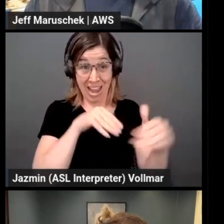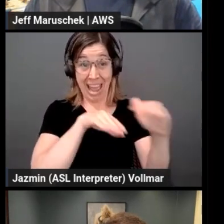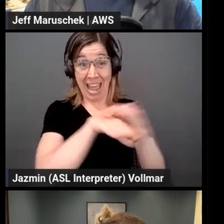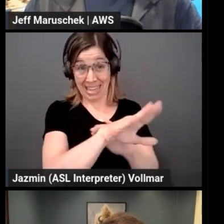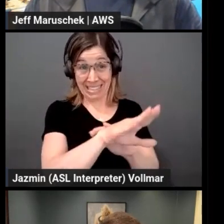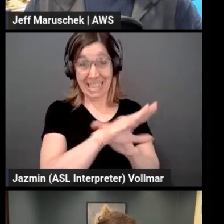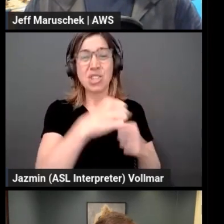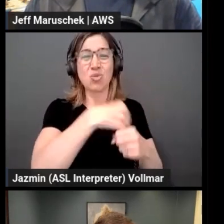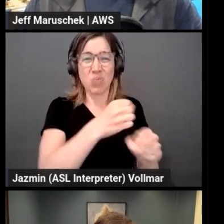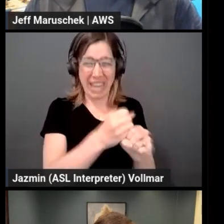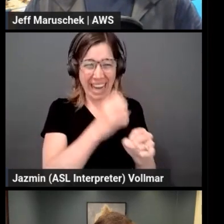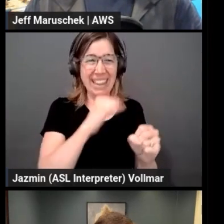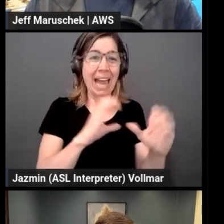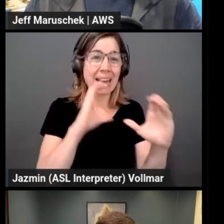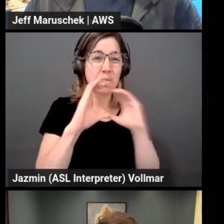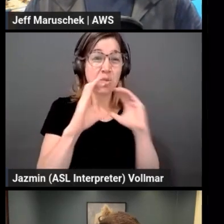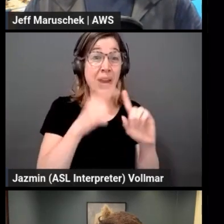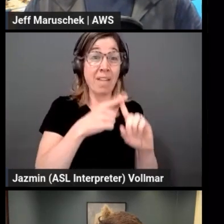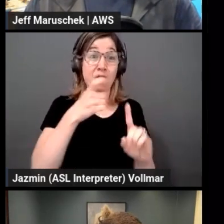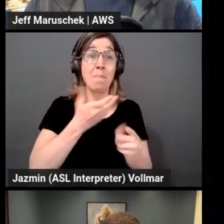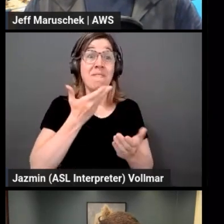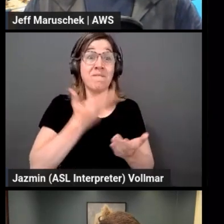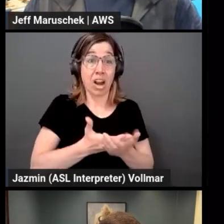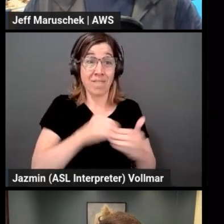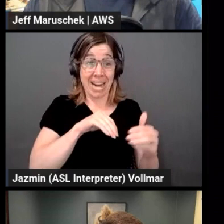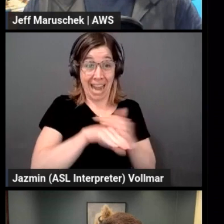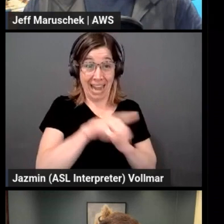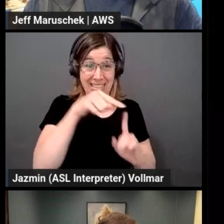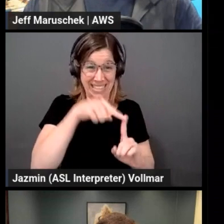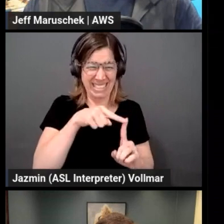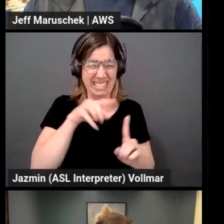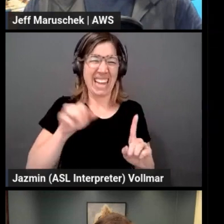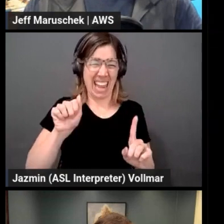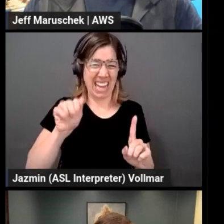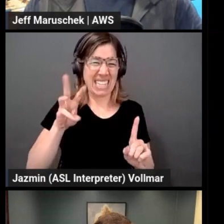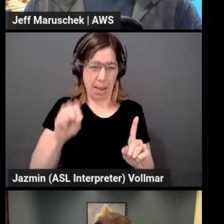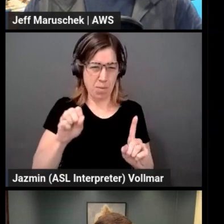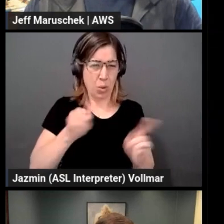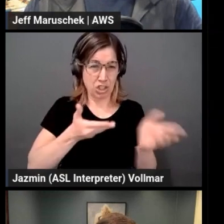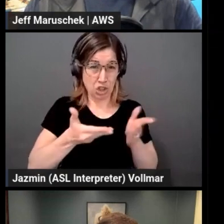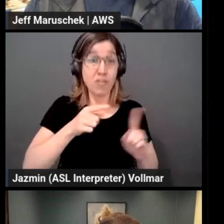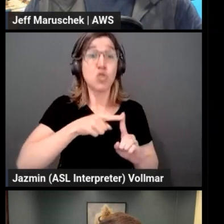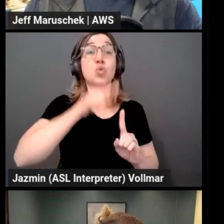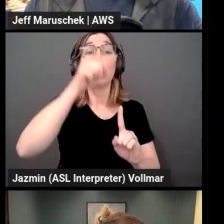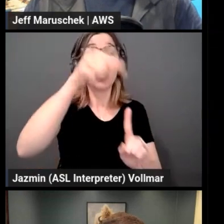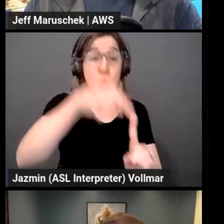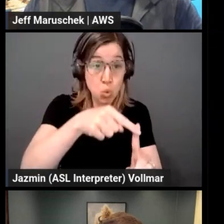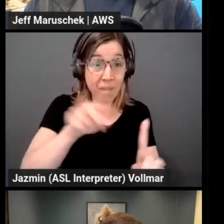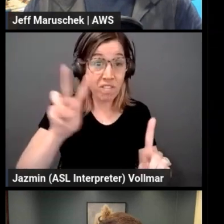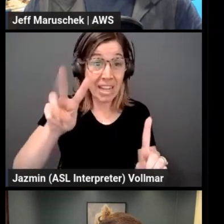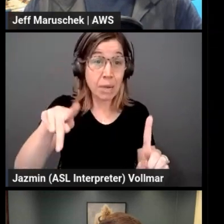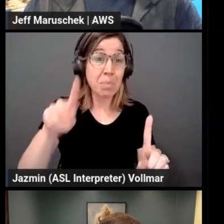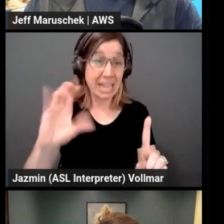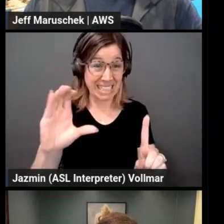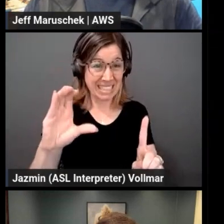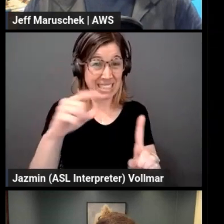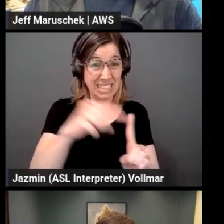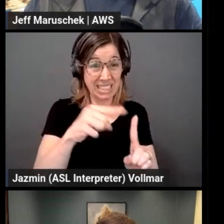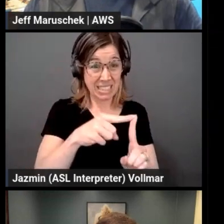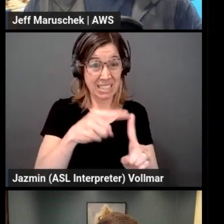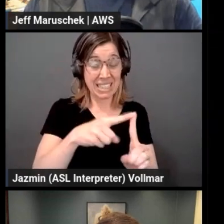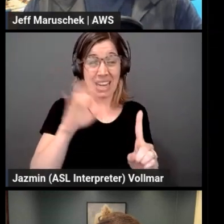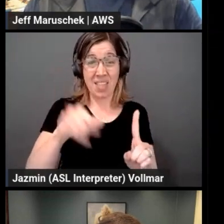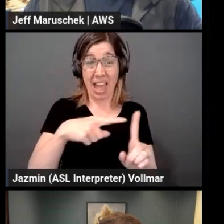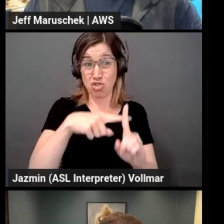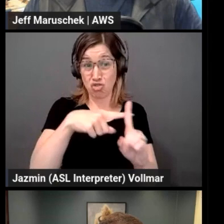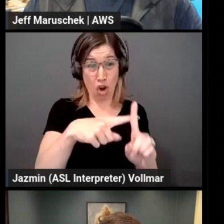the communication from verified access, which is a native AWS service, to that VPC. That VPC target could either